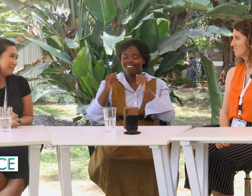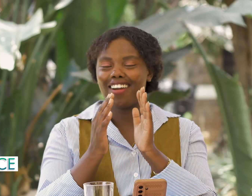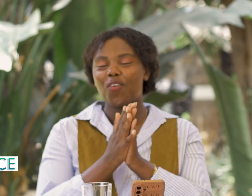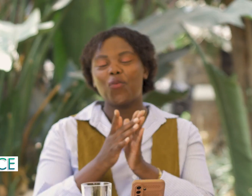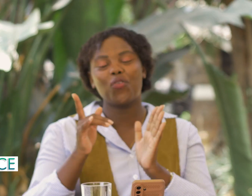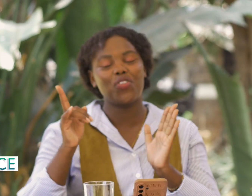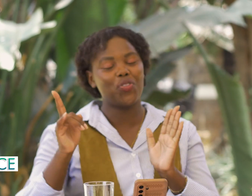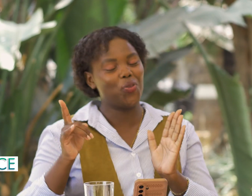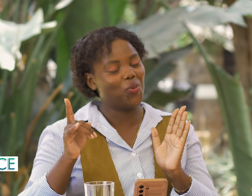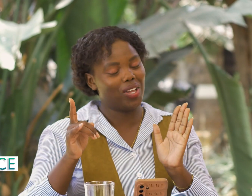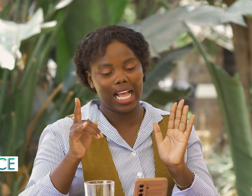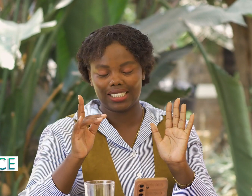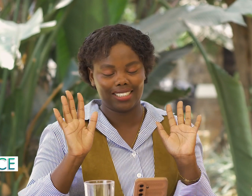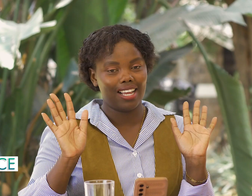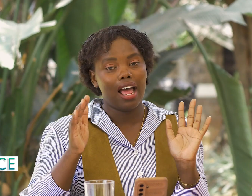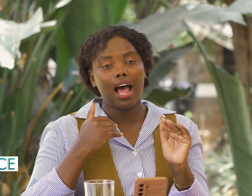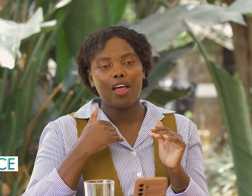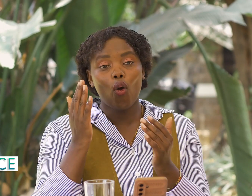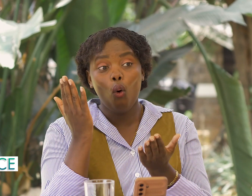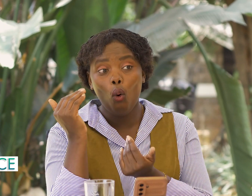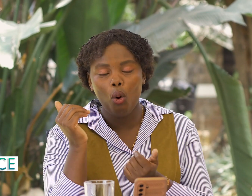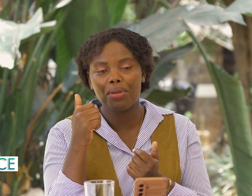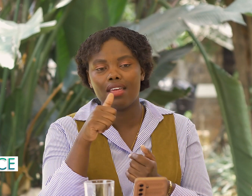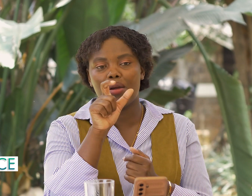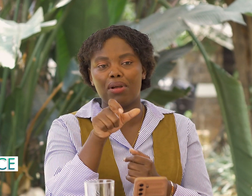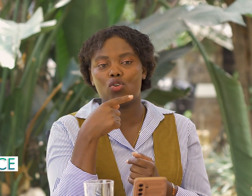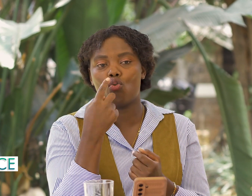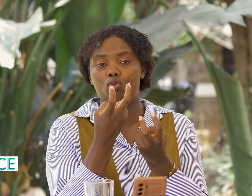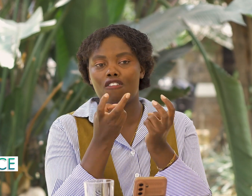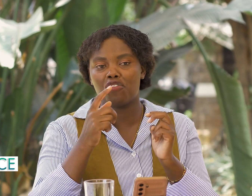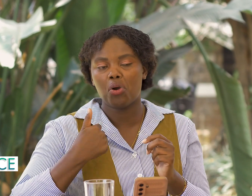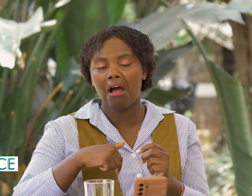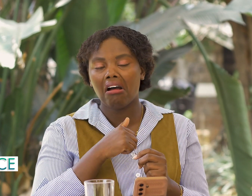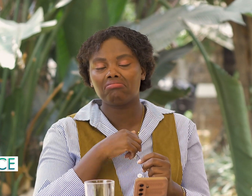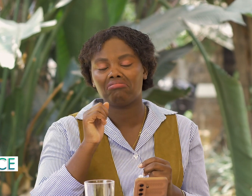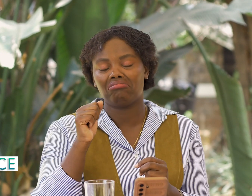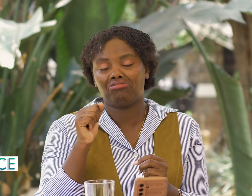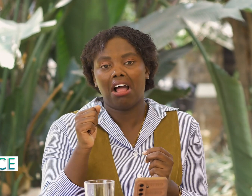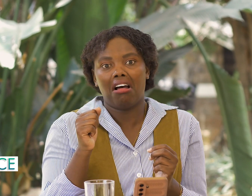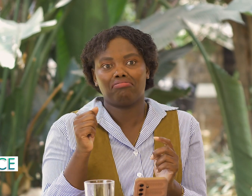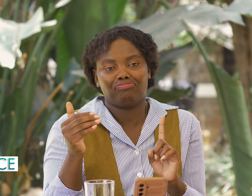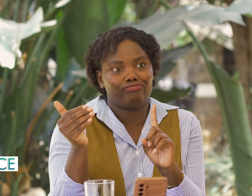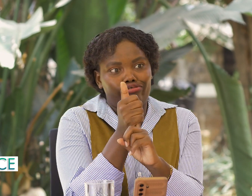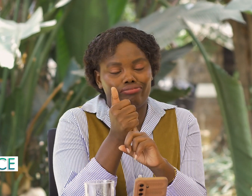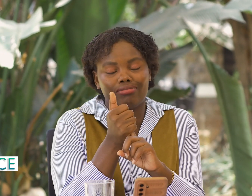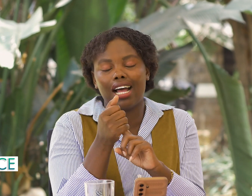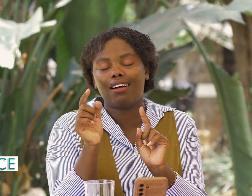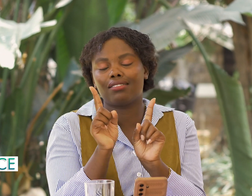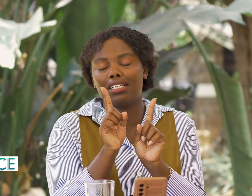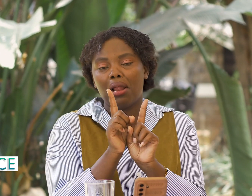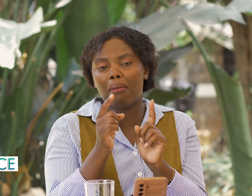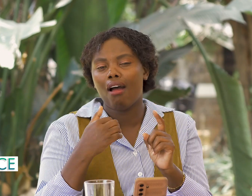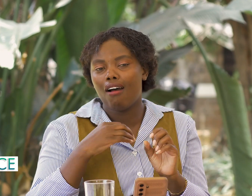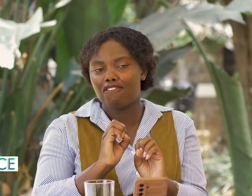I totally agree with you. I hope that any person who is viewing has